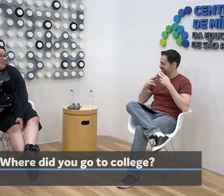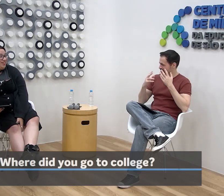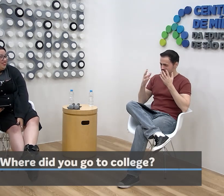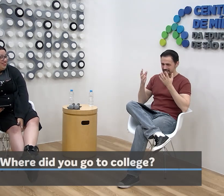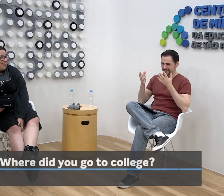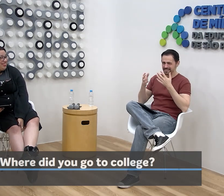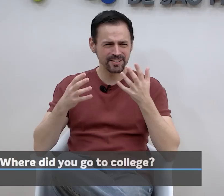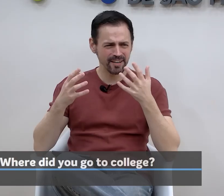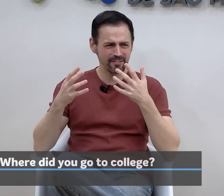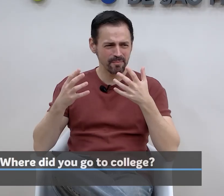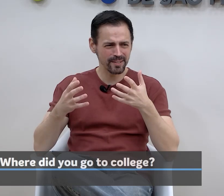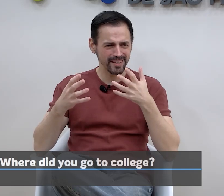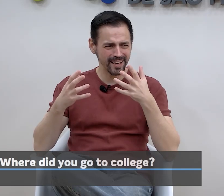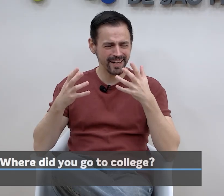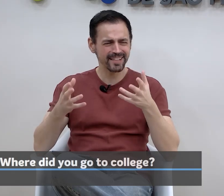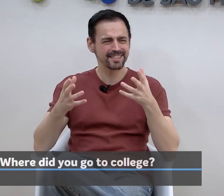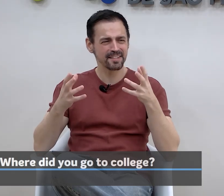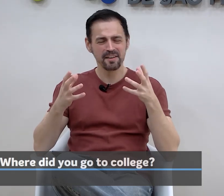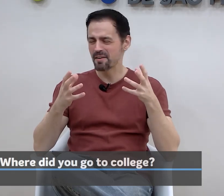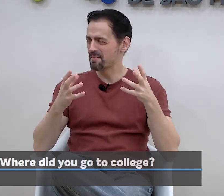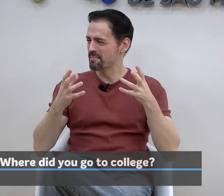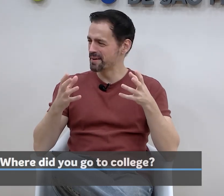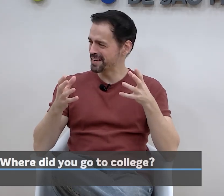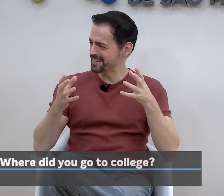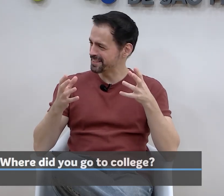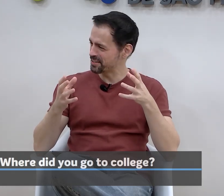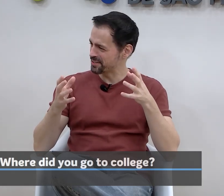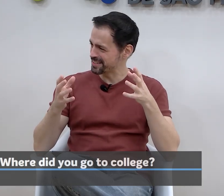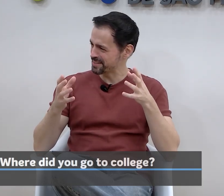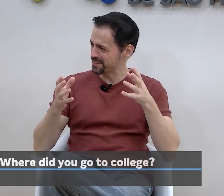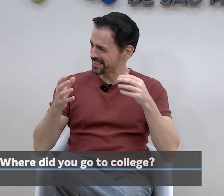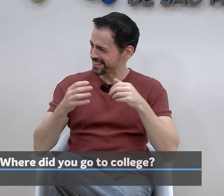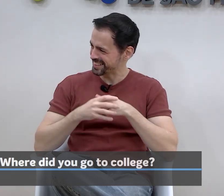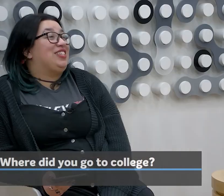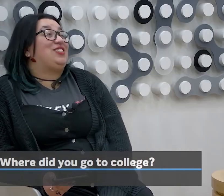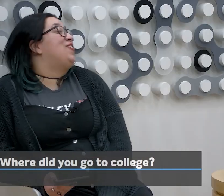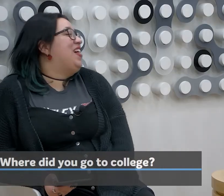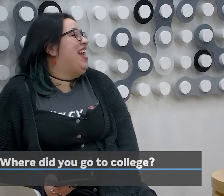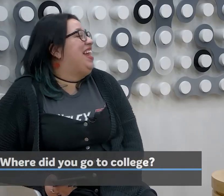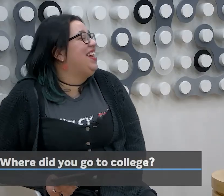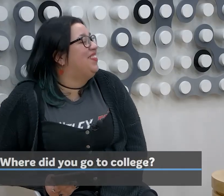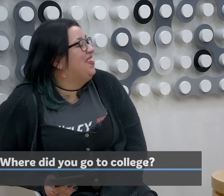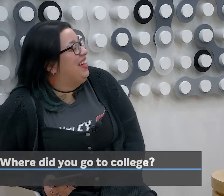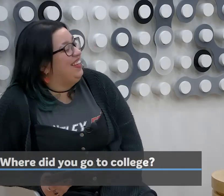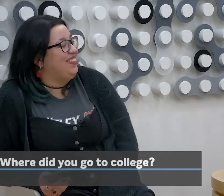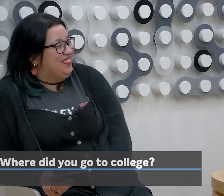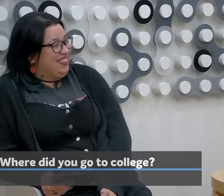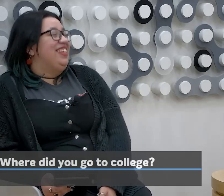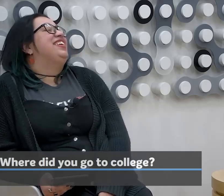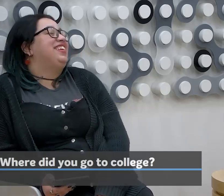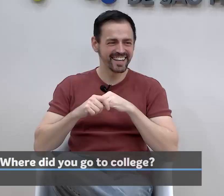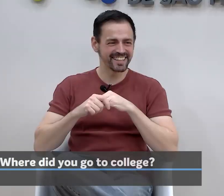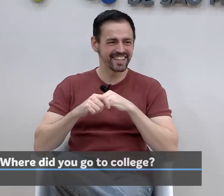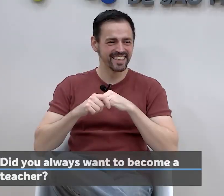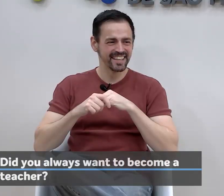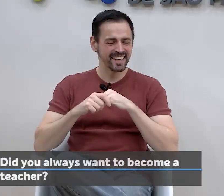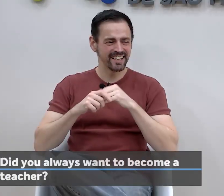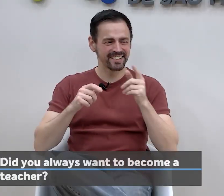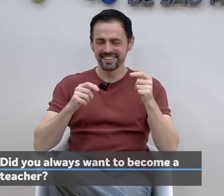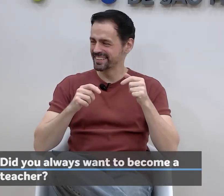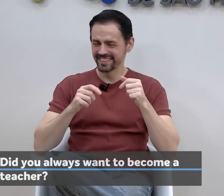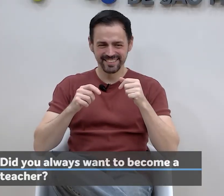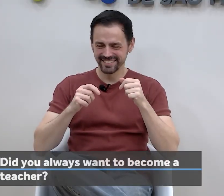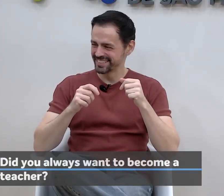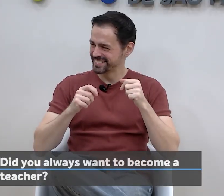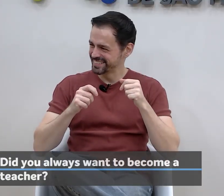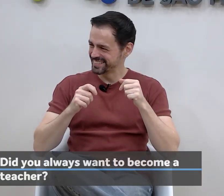Yeah. You see, many. Fabiana has many degrees and many Oh, classes. that's so many. Okay.